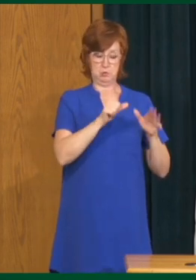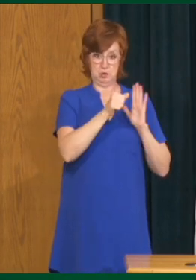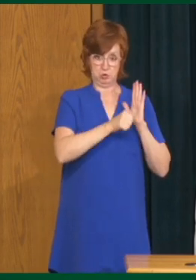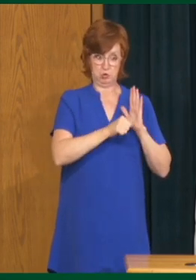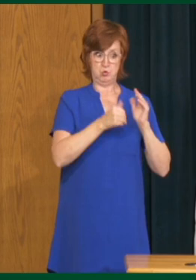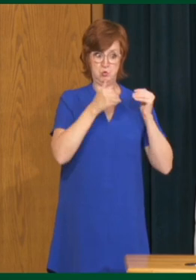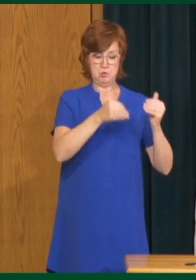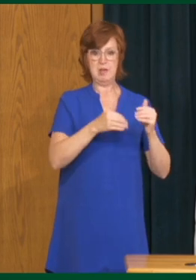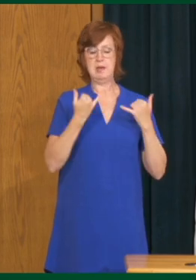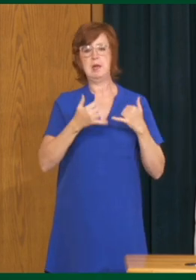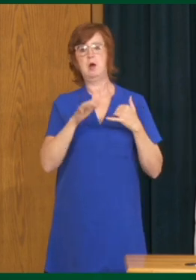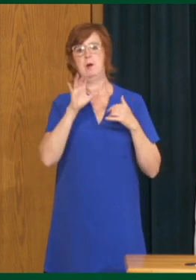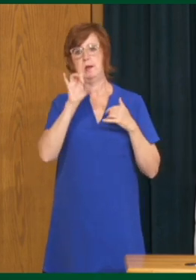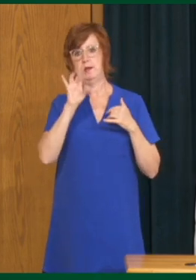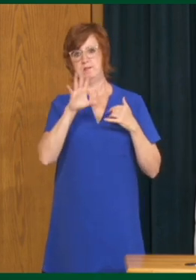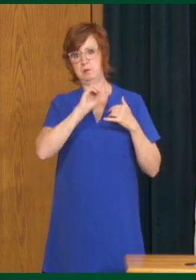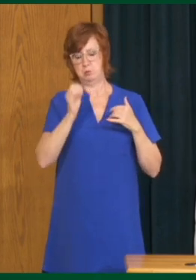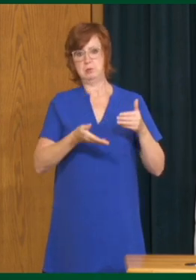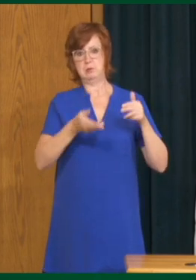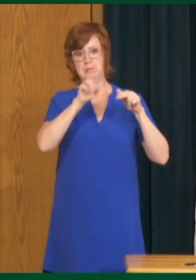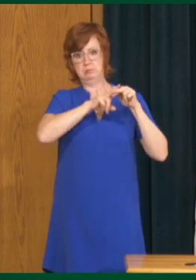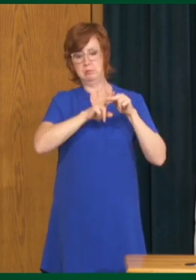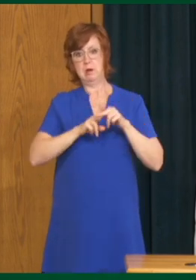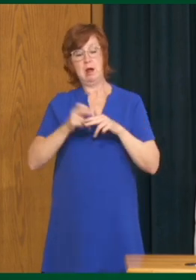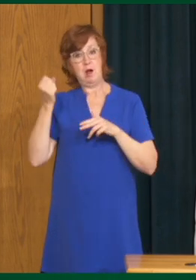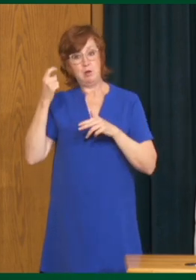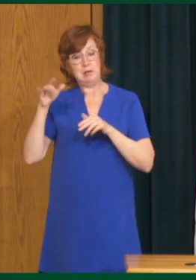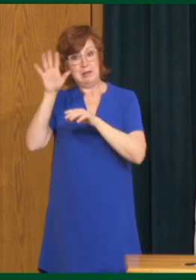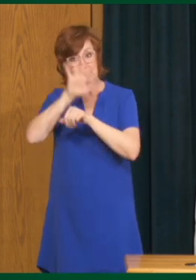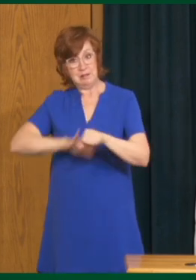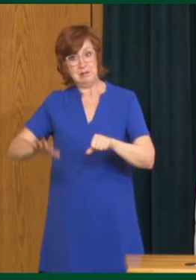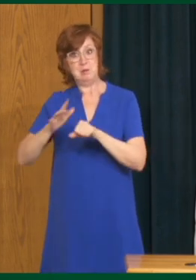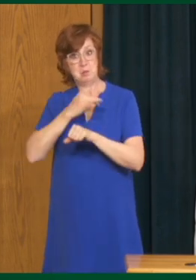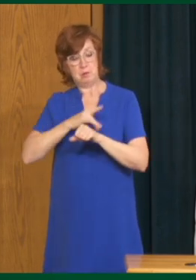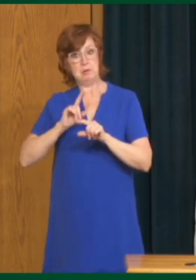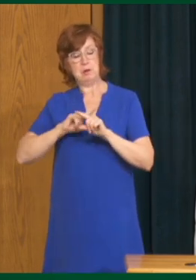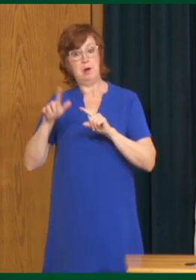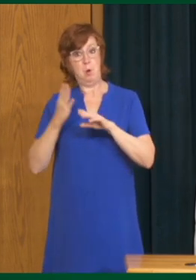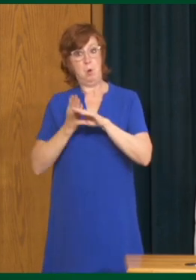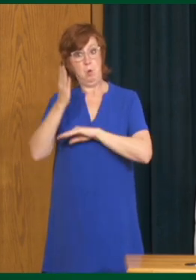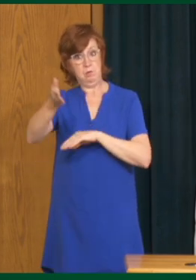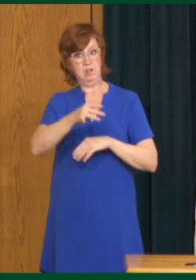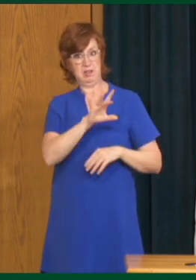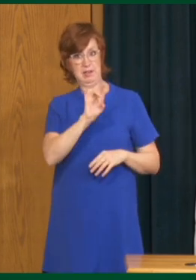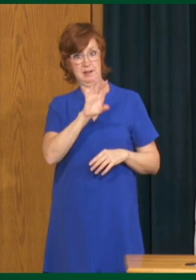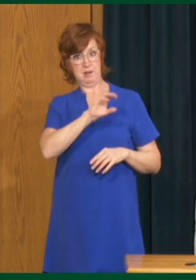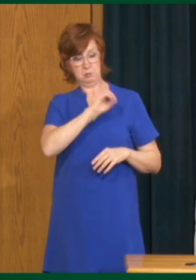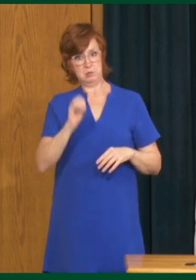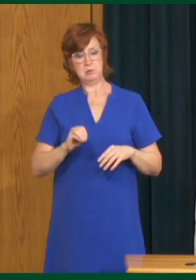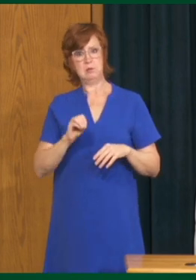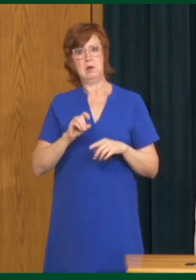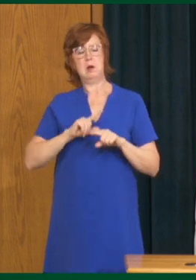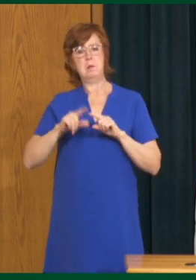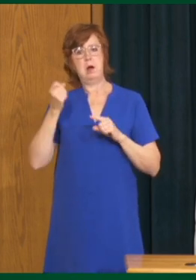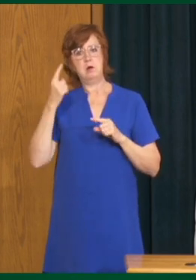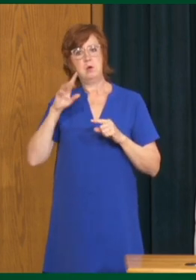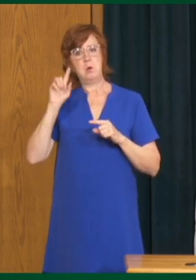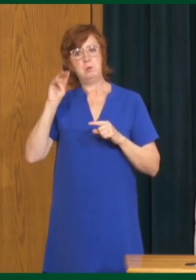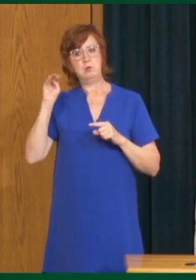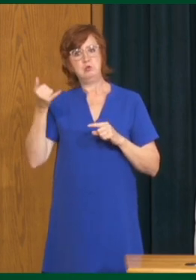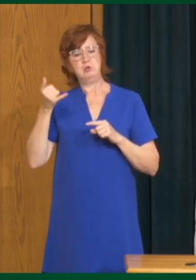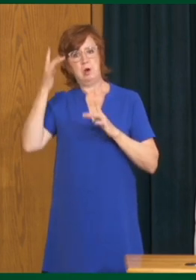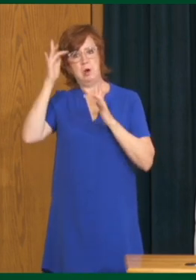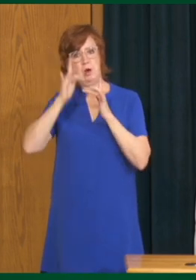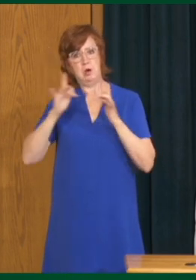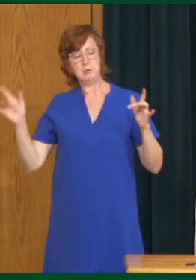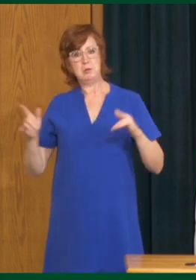Some areas of the province are seeing surgical volumes in excess of this number. For example, in Moose Jaw, the FH Wigmore Hospital is